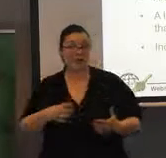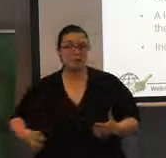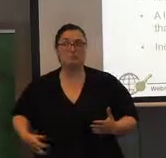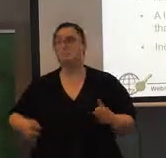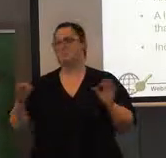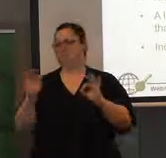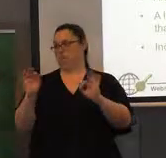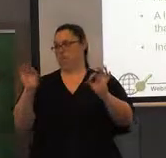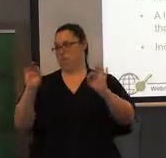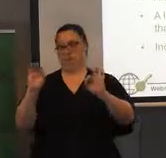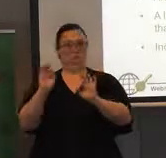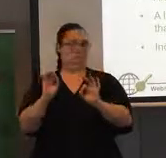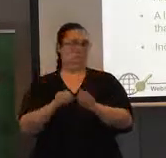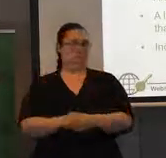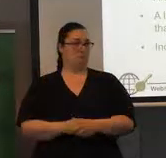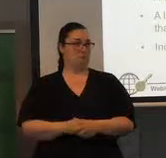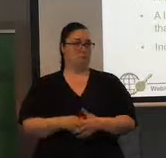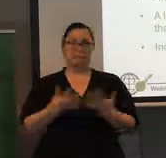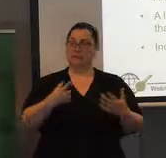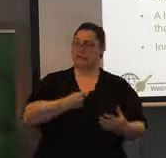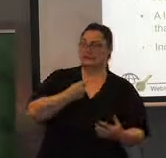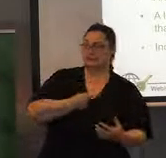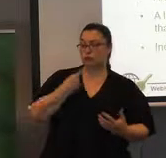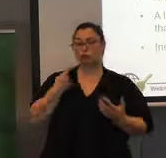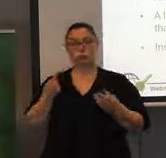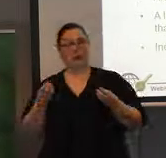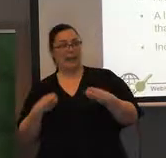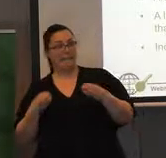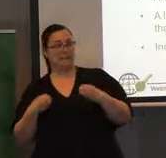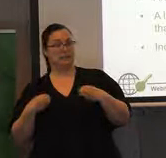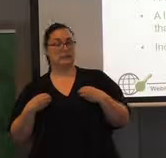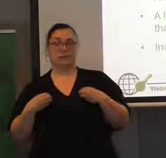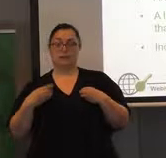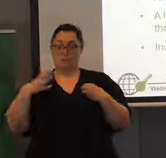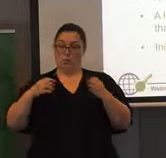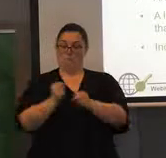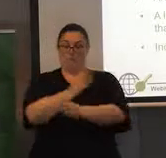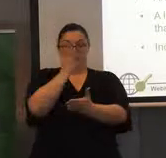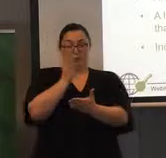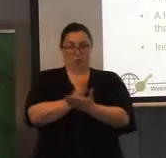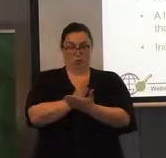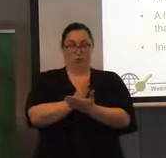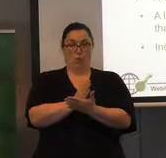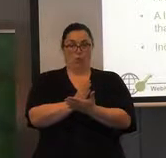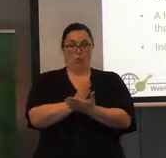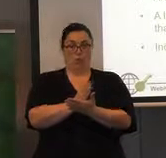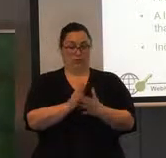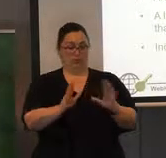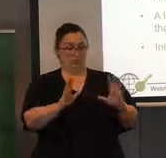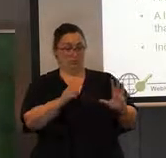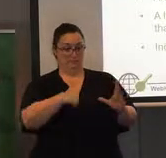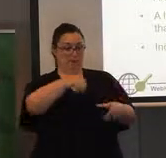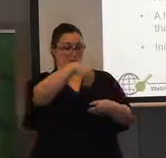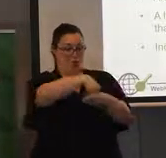that can use it. If anybody, even as an individual or as a company, wants to make sure that what they pay for